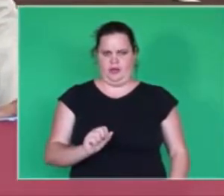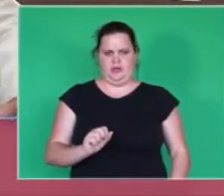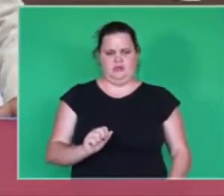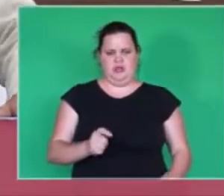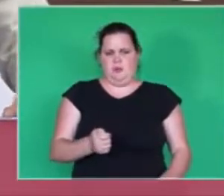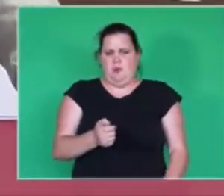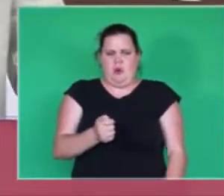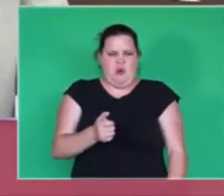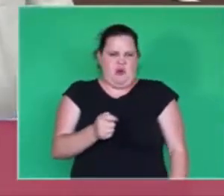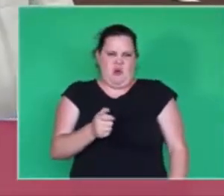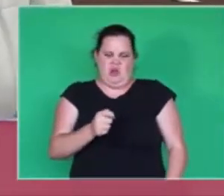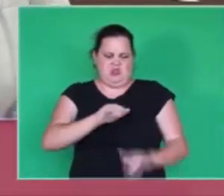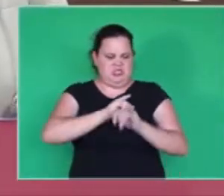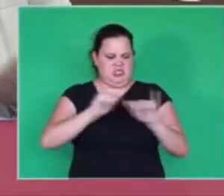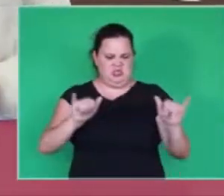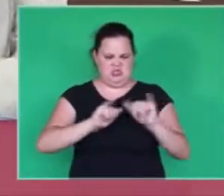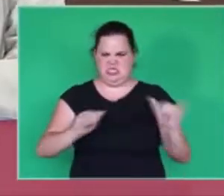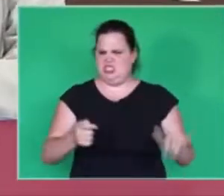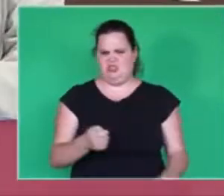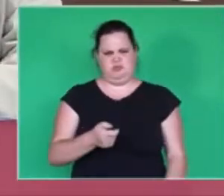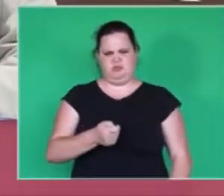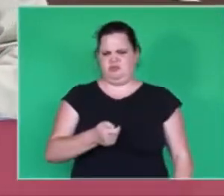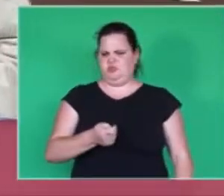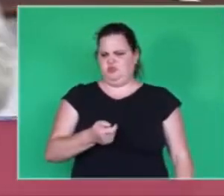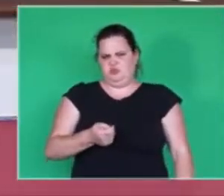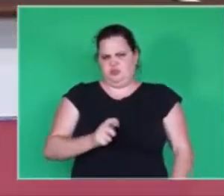they didn't have much material,